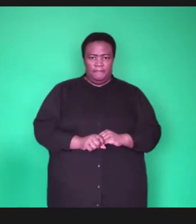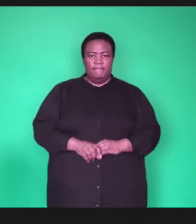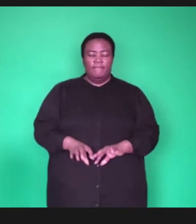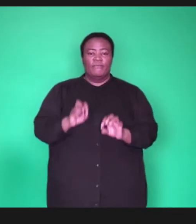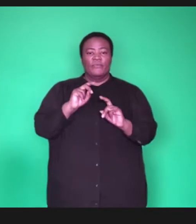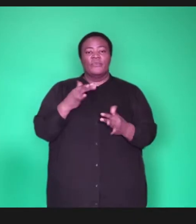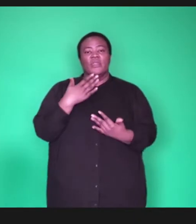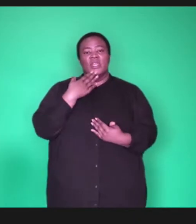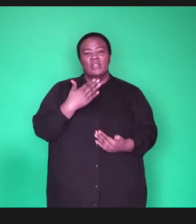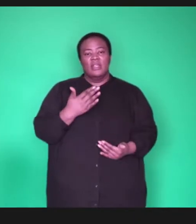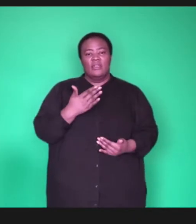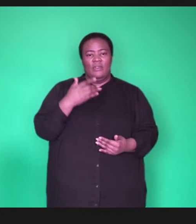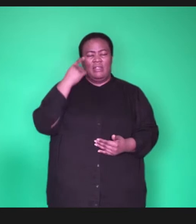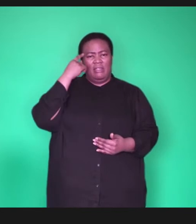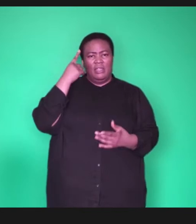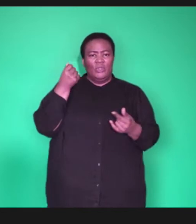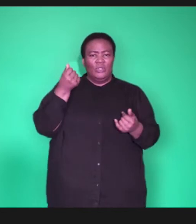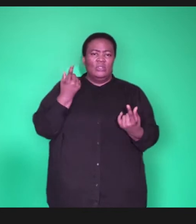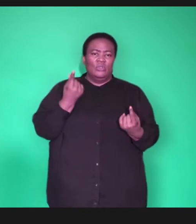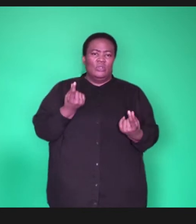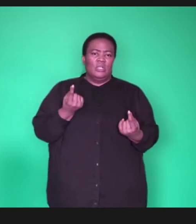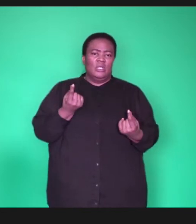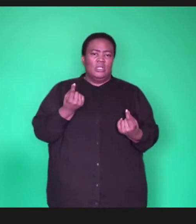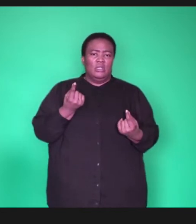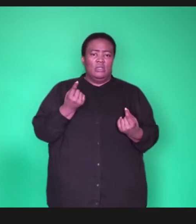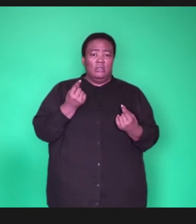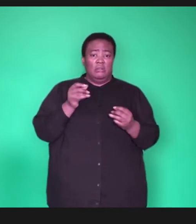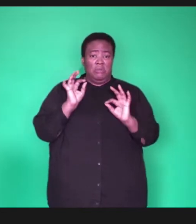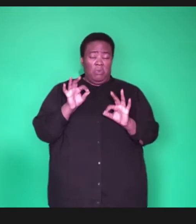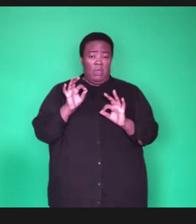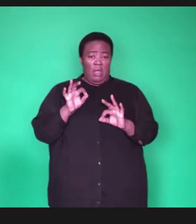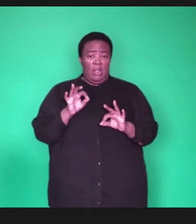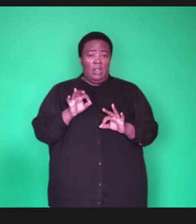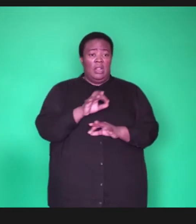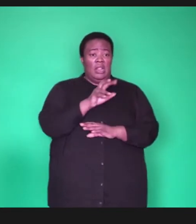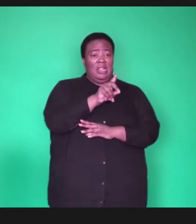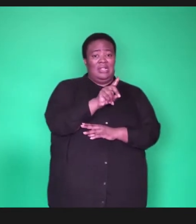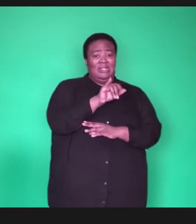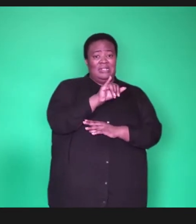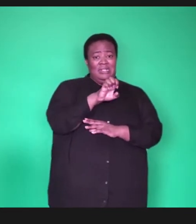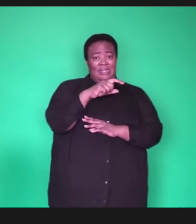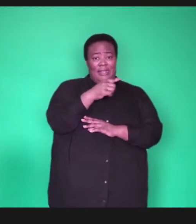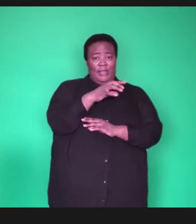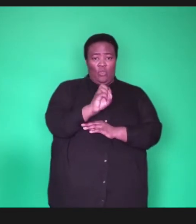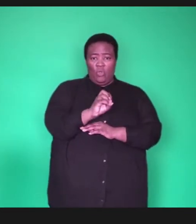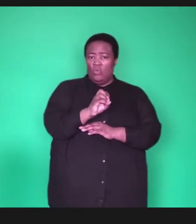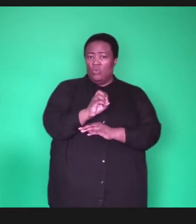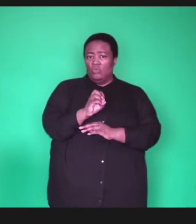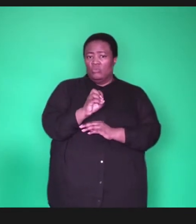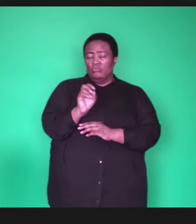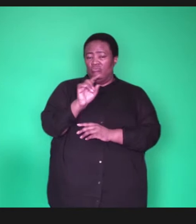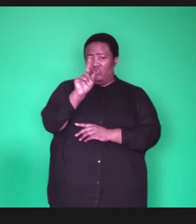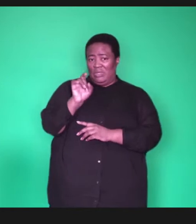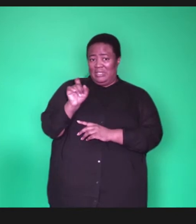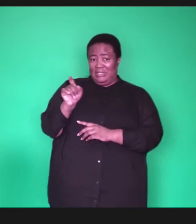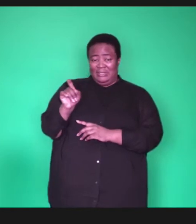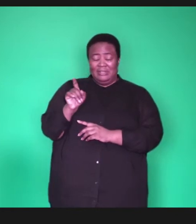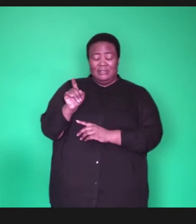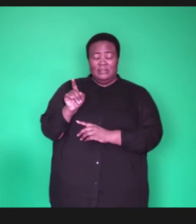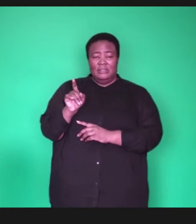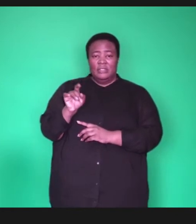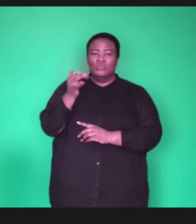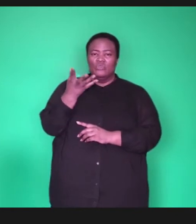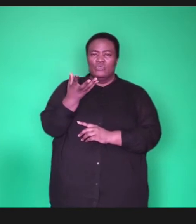well. I've got one question, Kath, from Diego. Are you aware of an indicator framework